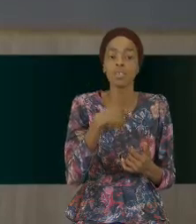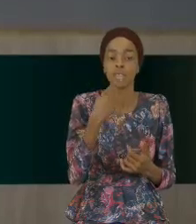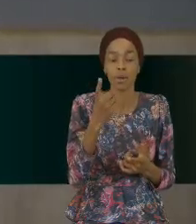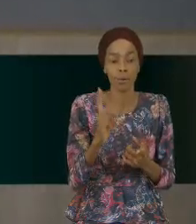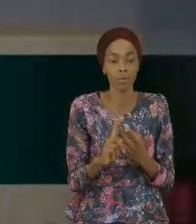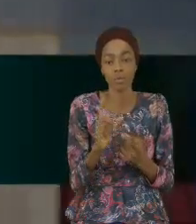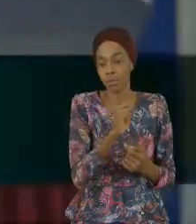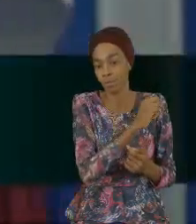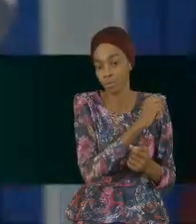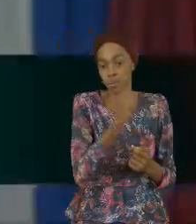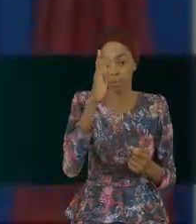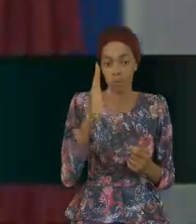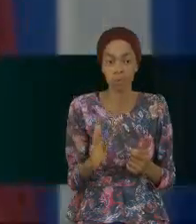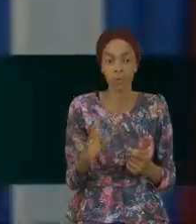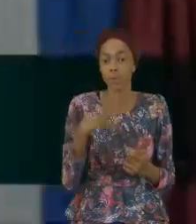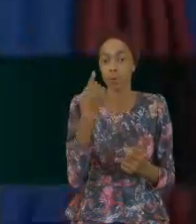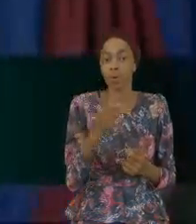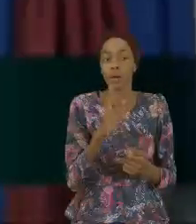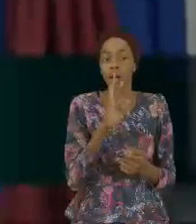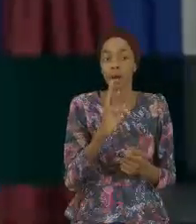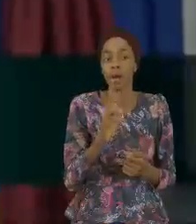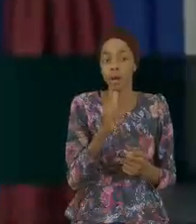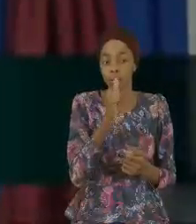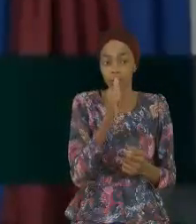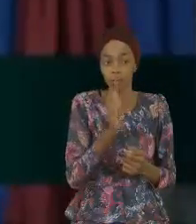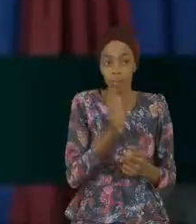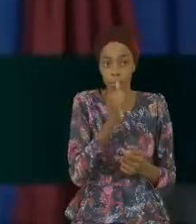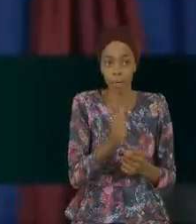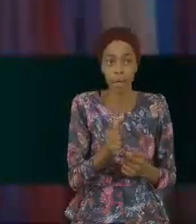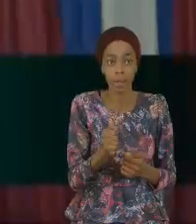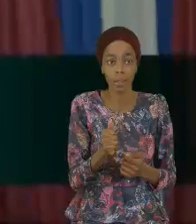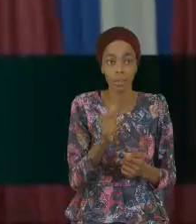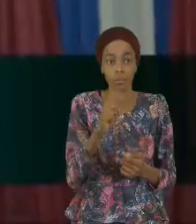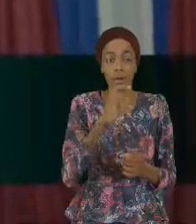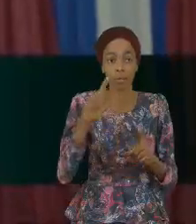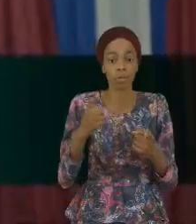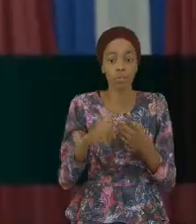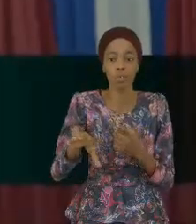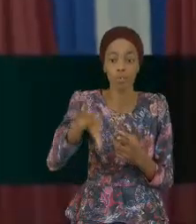You're going to find your deficiency. You're going to find your own